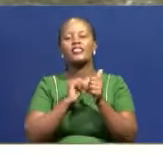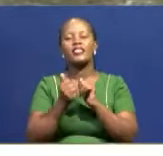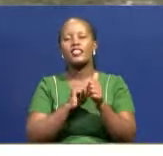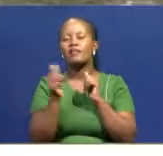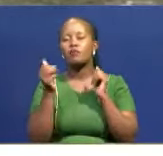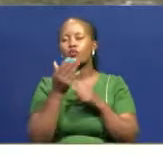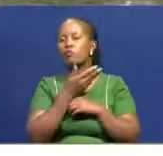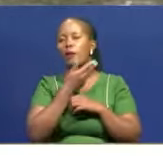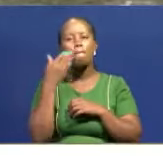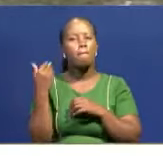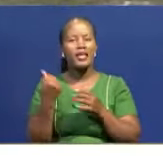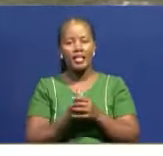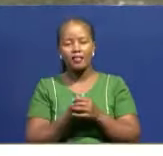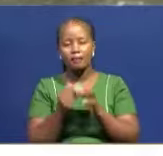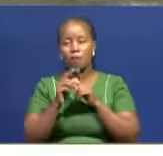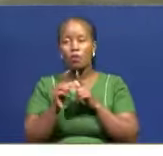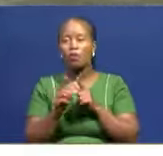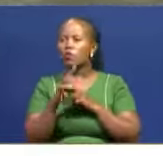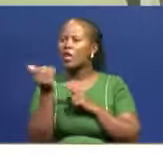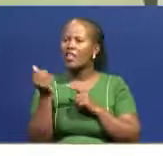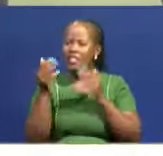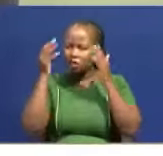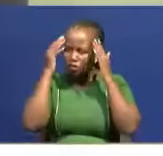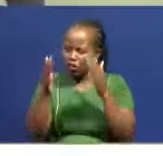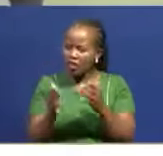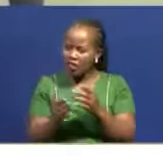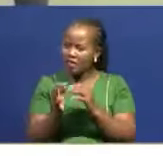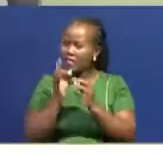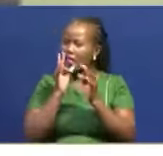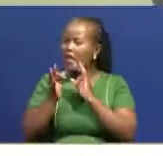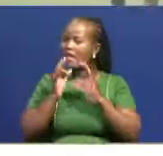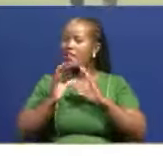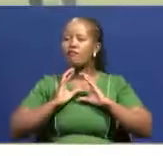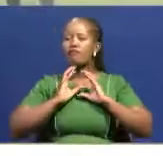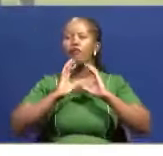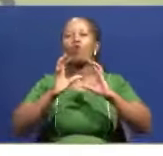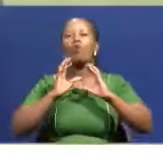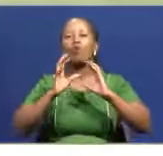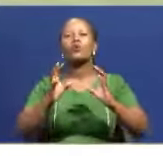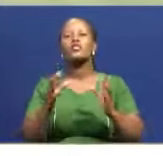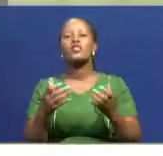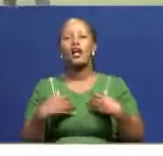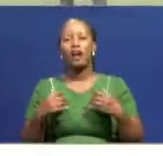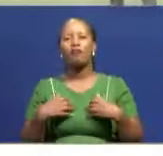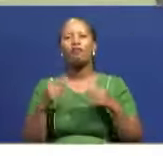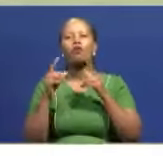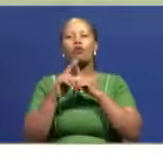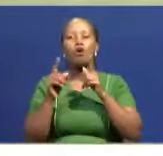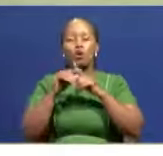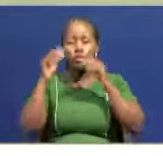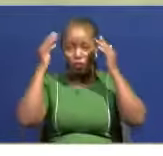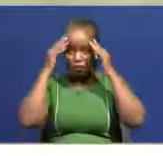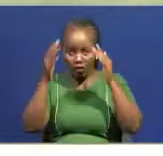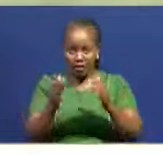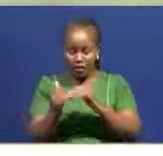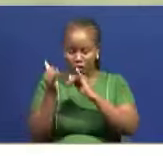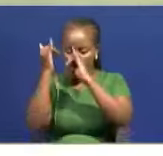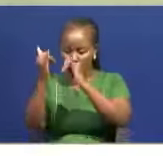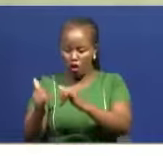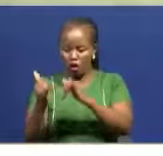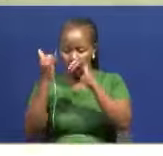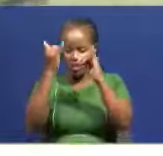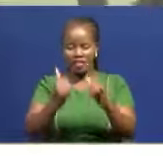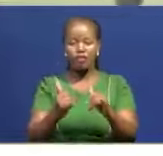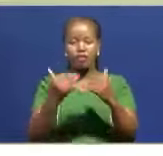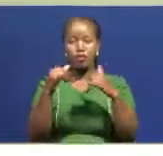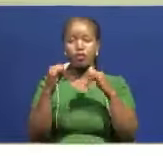thing we'll try and focus on with the coaches is their leadership. And in terms of focusing on individual players and supporting